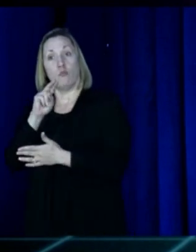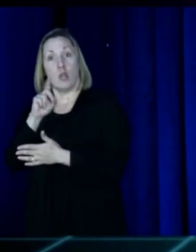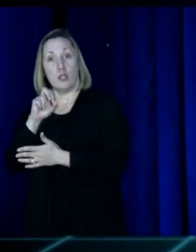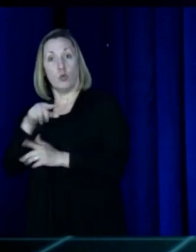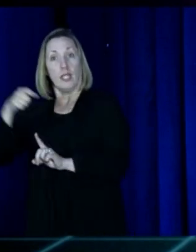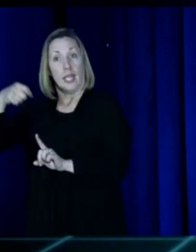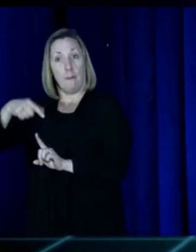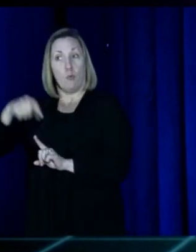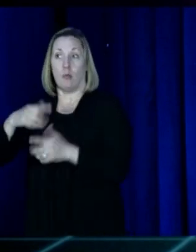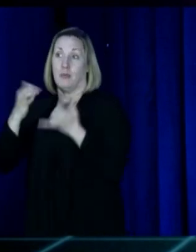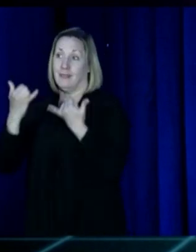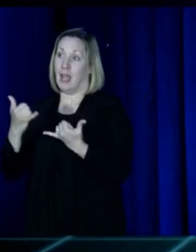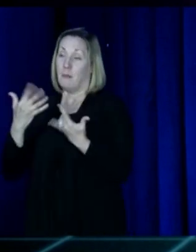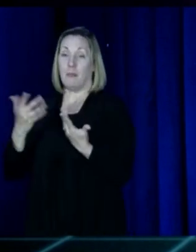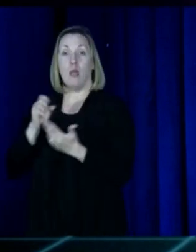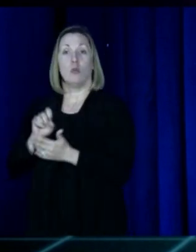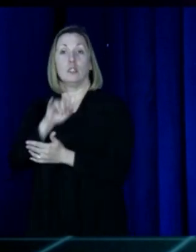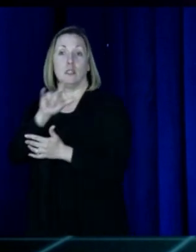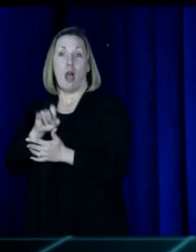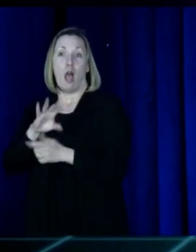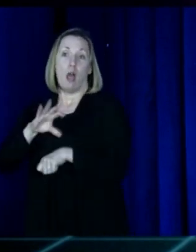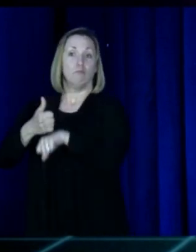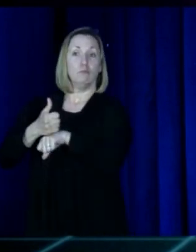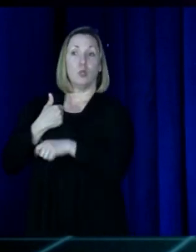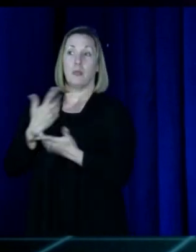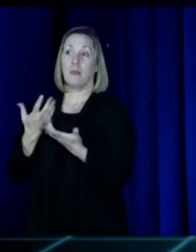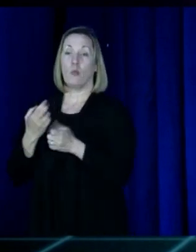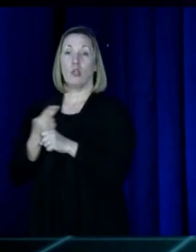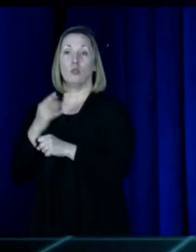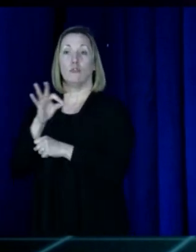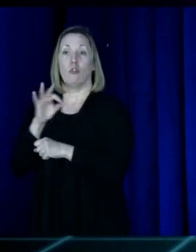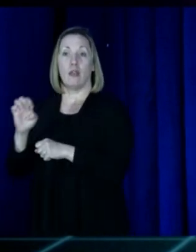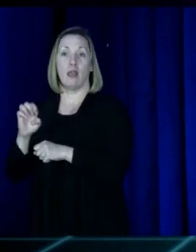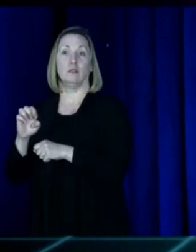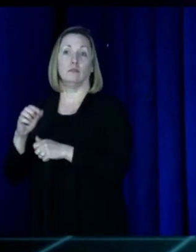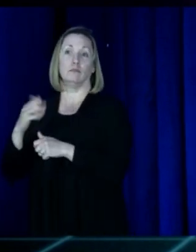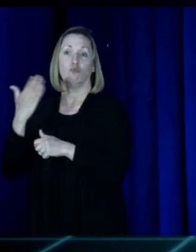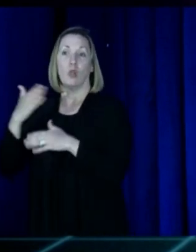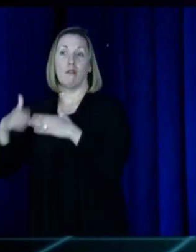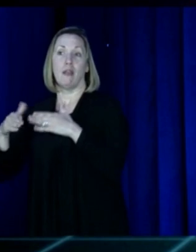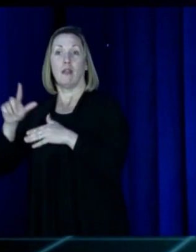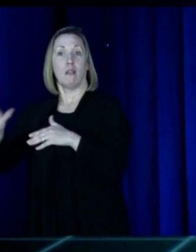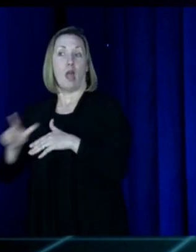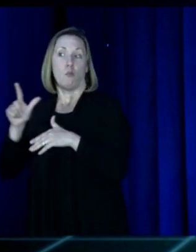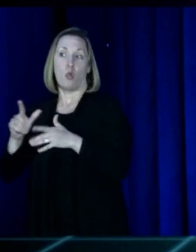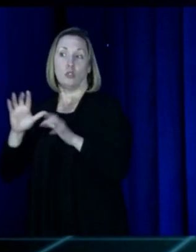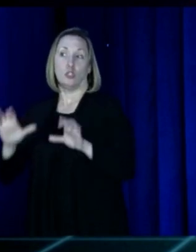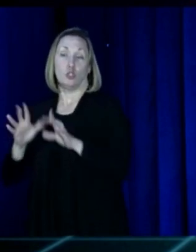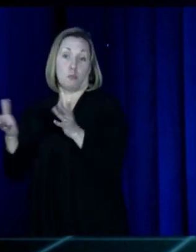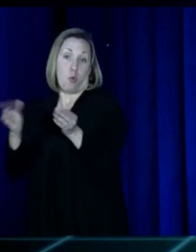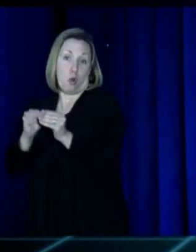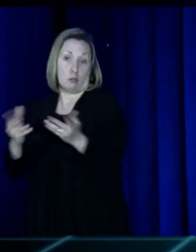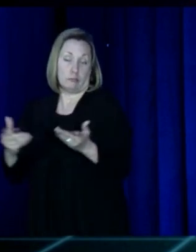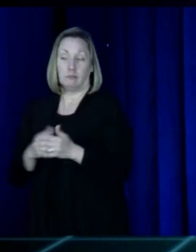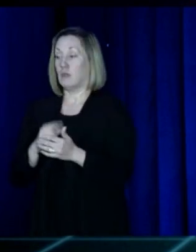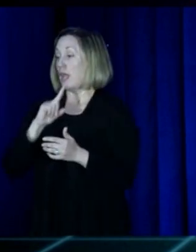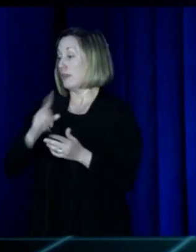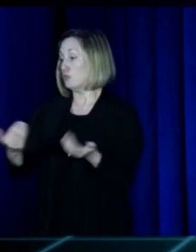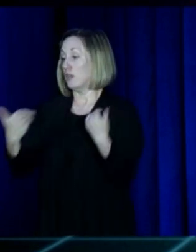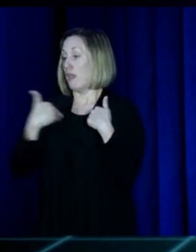and style this now, or I want to use one of these front-end libraries to do a little bit more. I actually